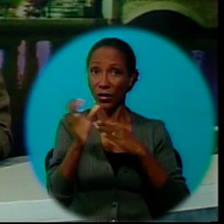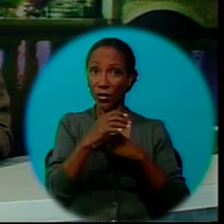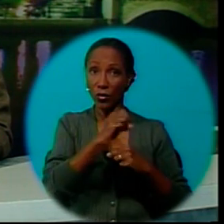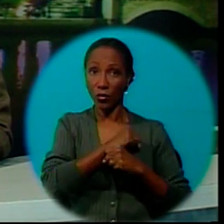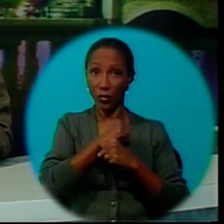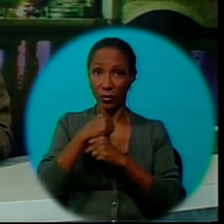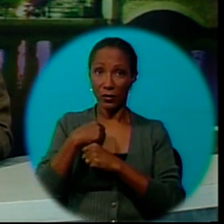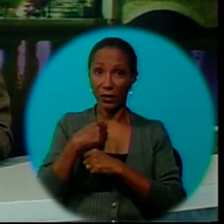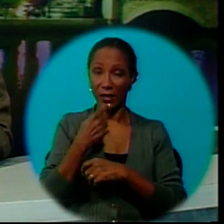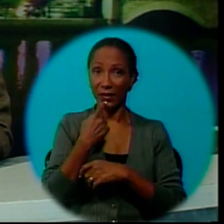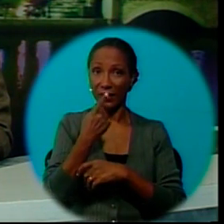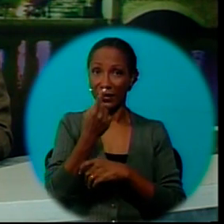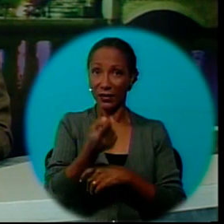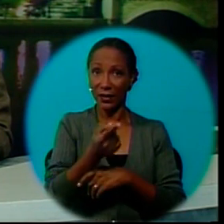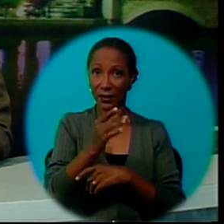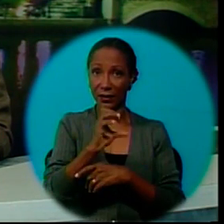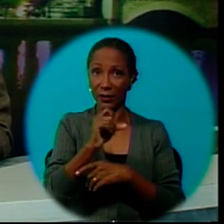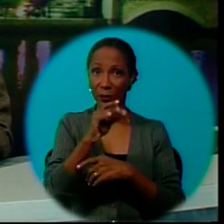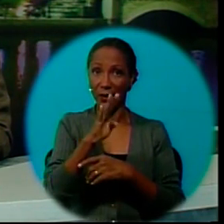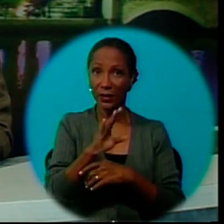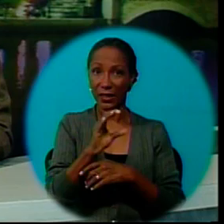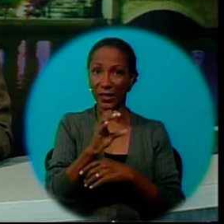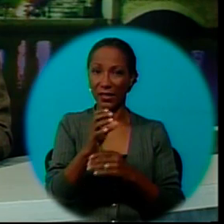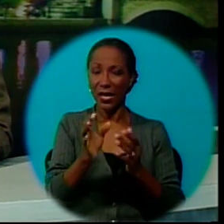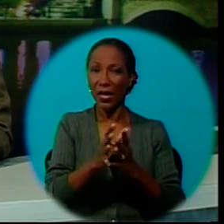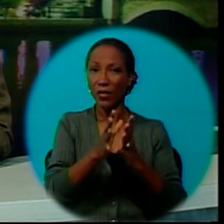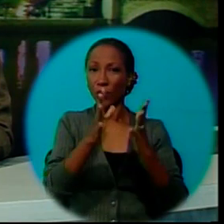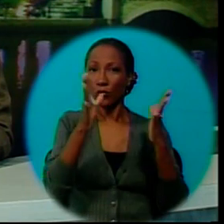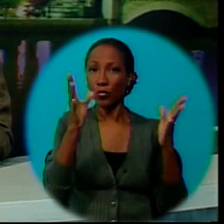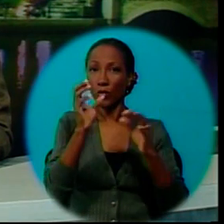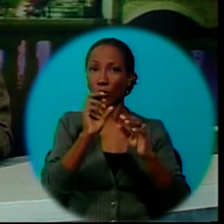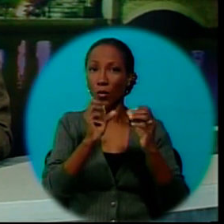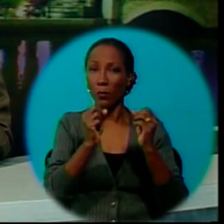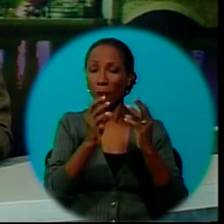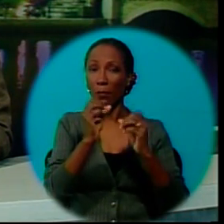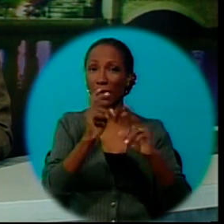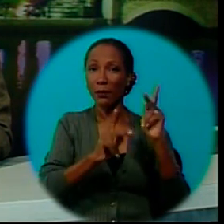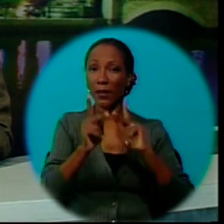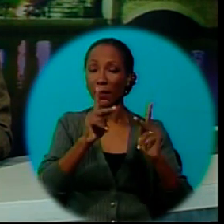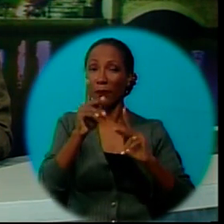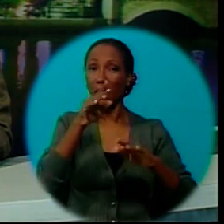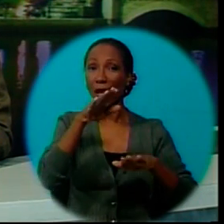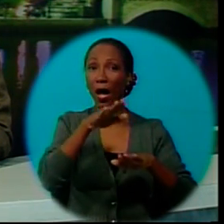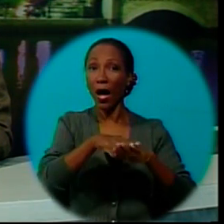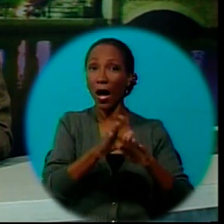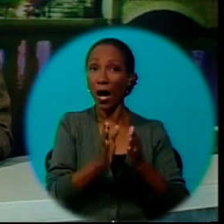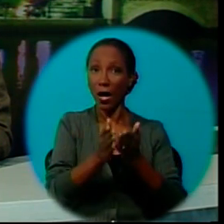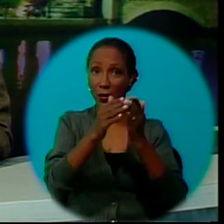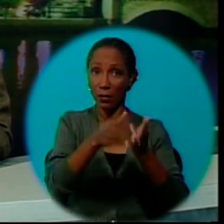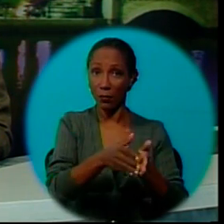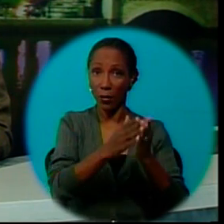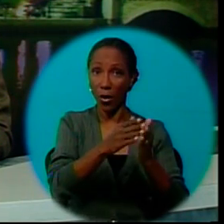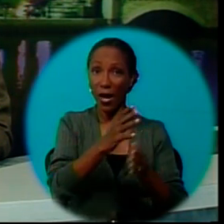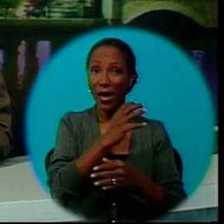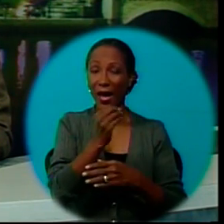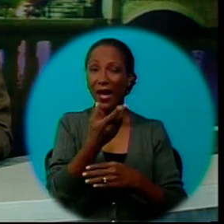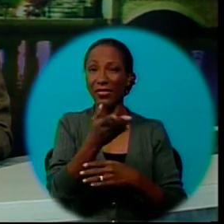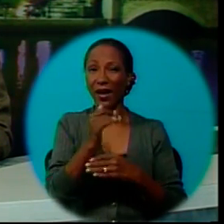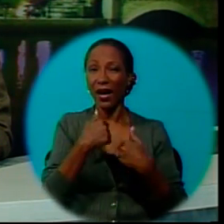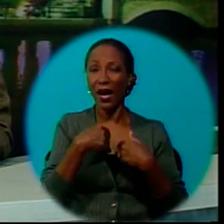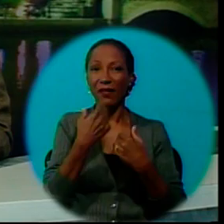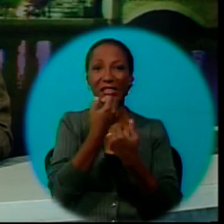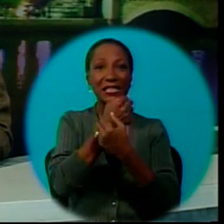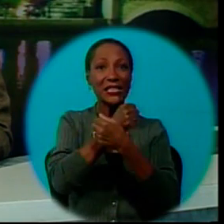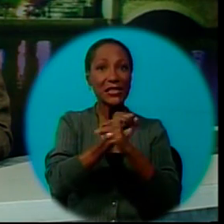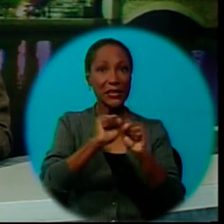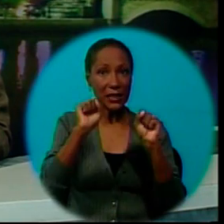News these vessels at times exceed their carrying capacity. In a statement, the Coast Guard says it has some safety concerns relating to